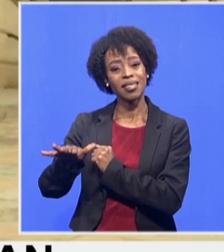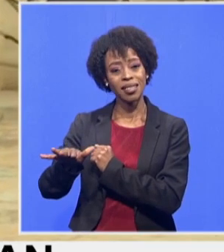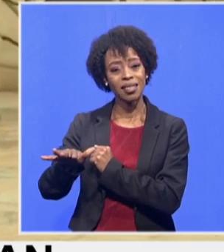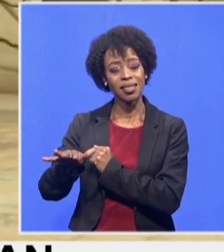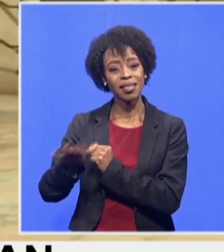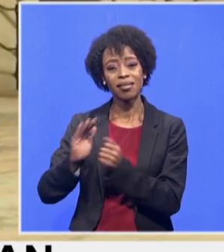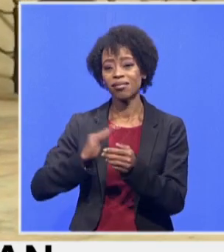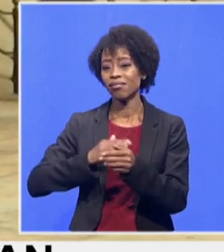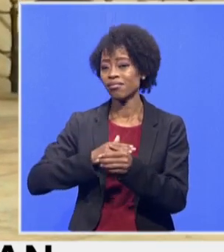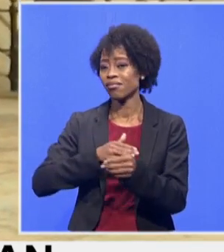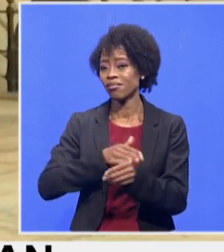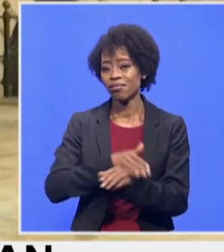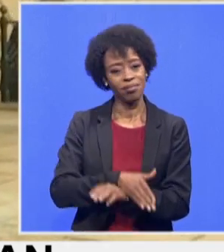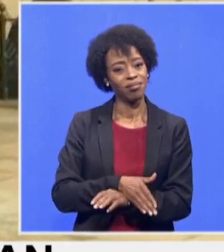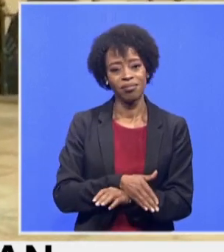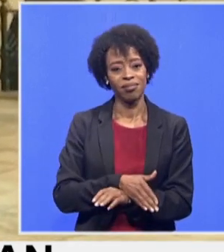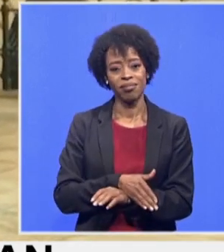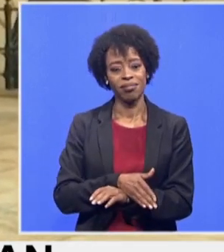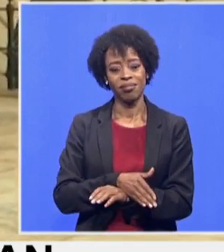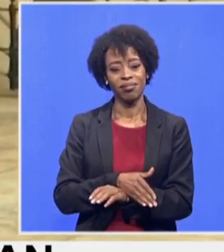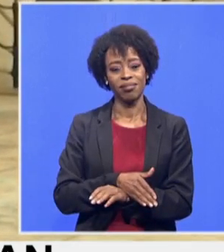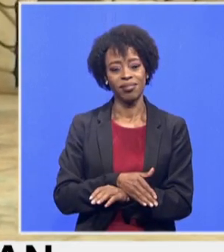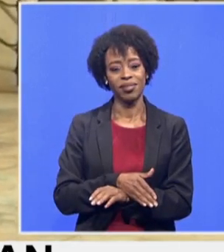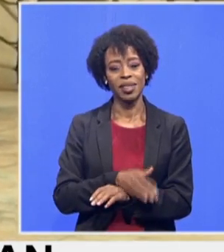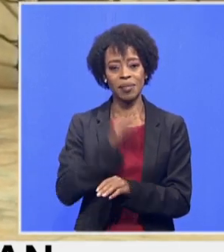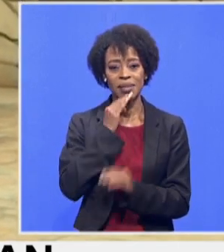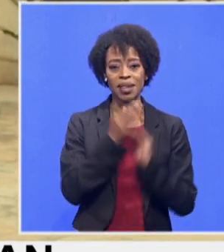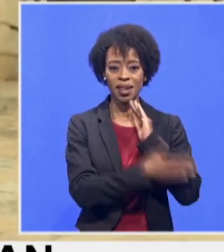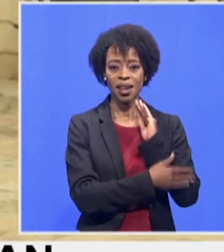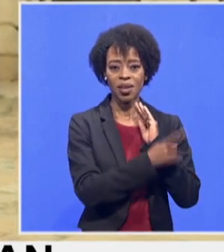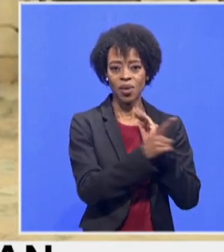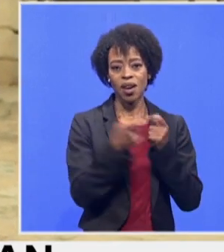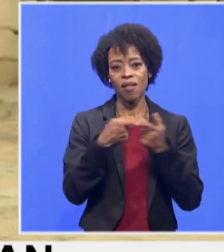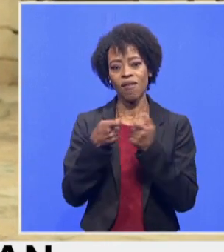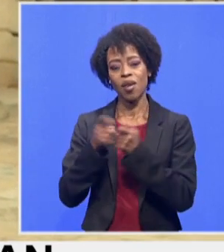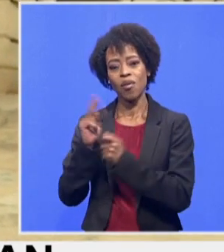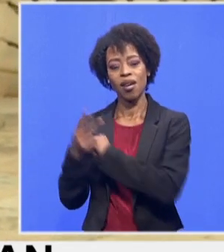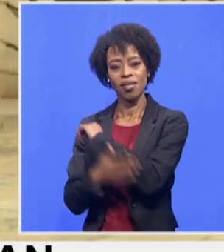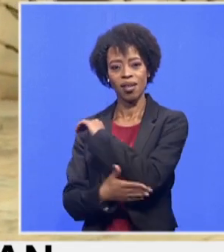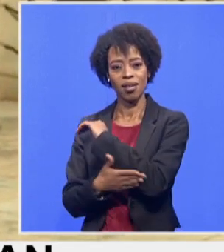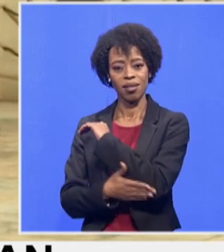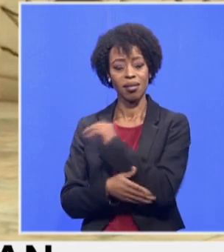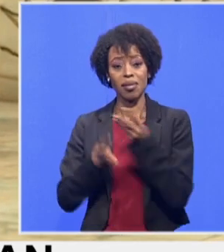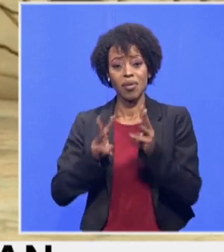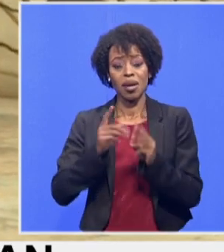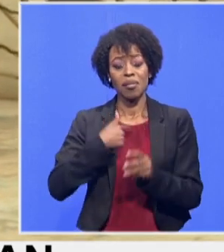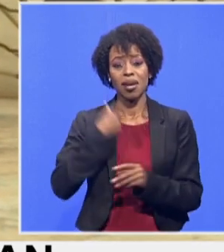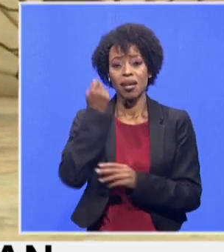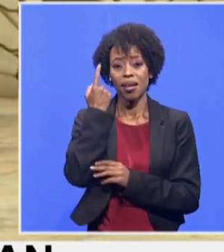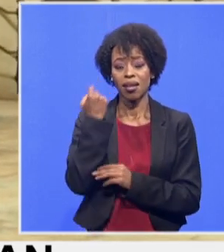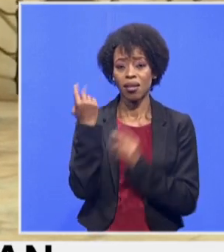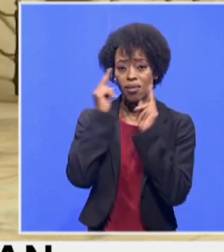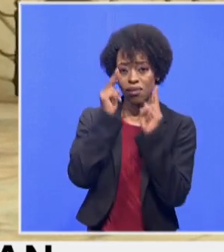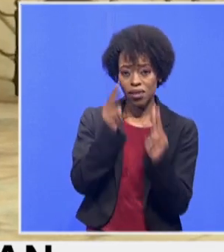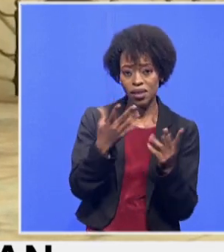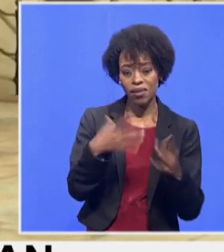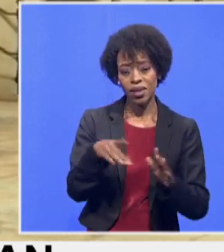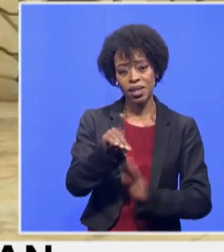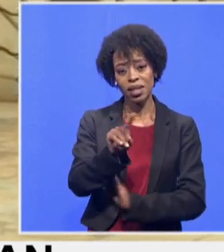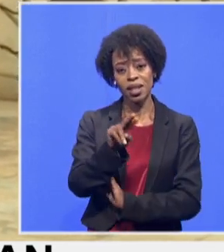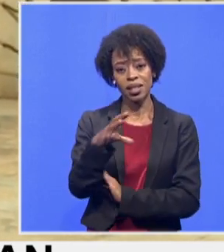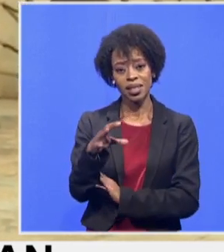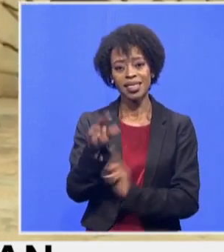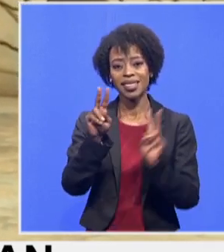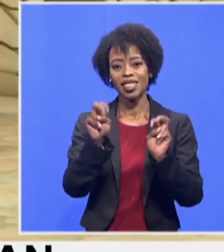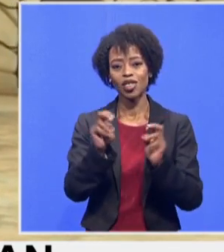as the mountains and is pitting one country against the other. And in my little knowledge, having been to the DRC, is because of the minerals